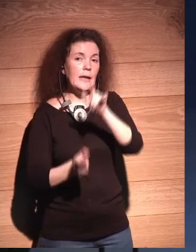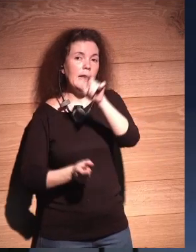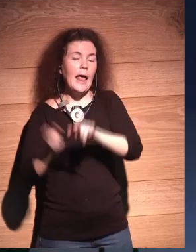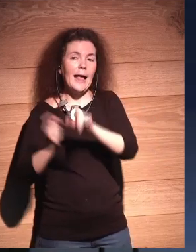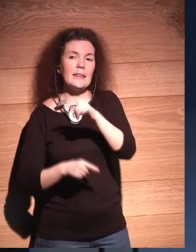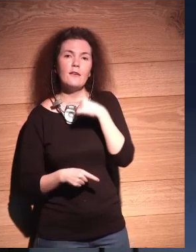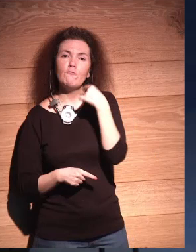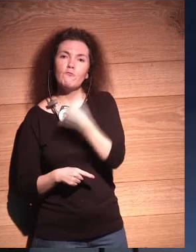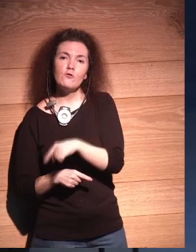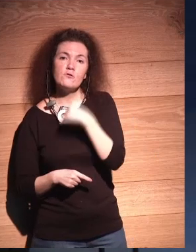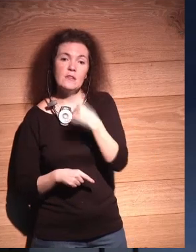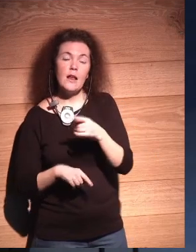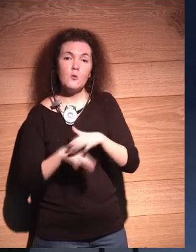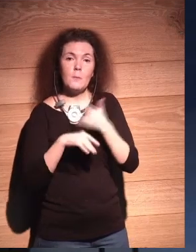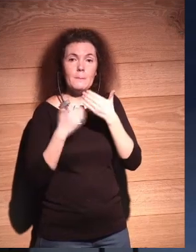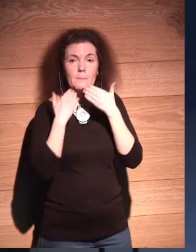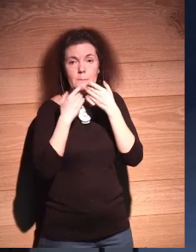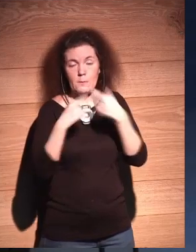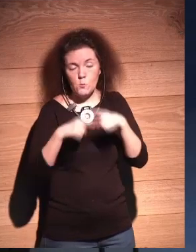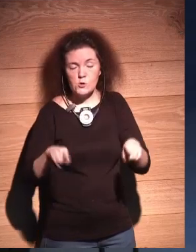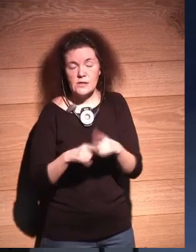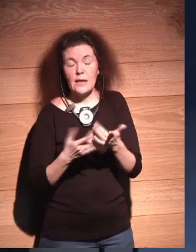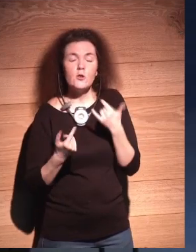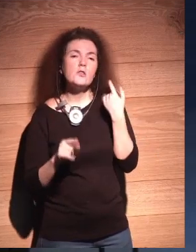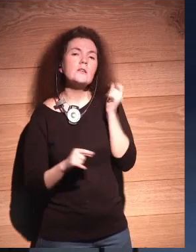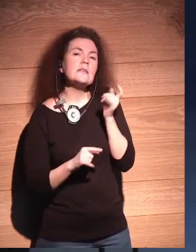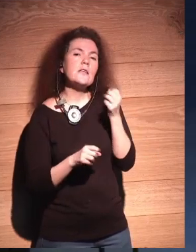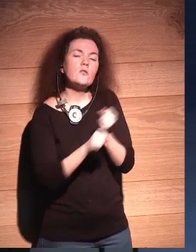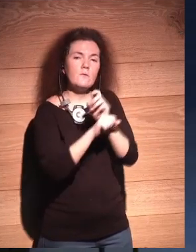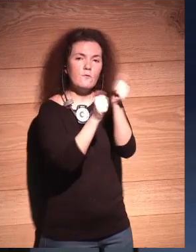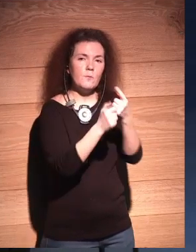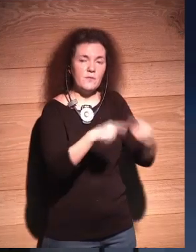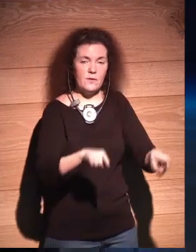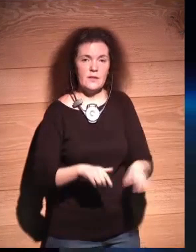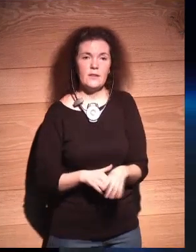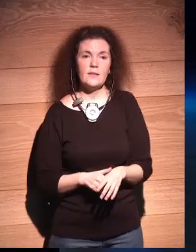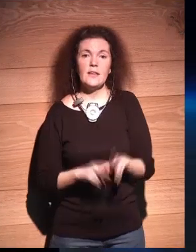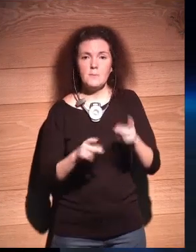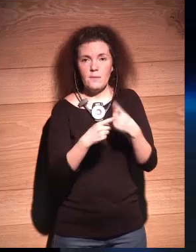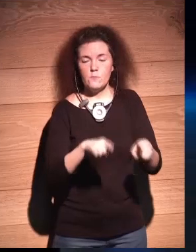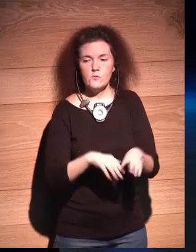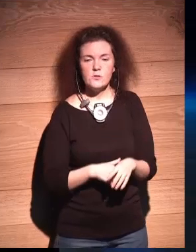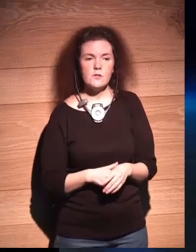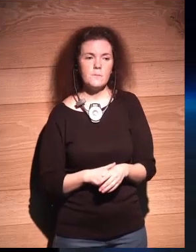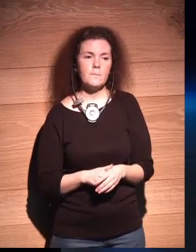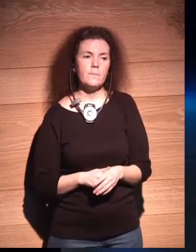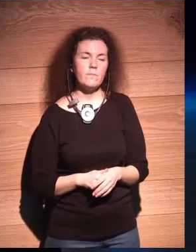I tend to work with them in slightly different ways. So, yeah. Thank you. Hello,